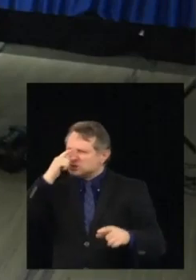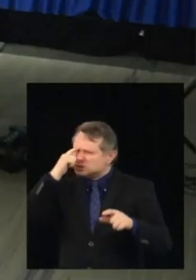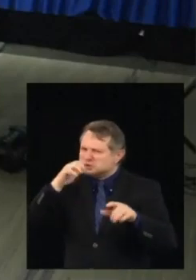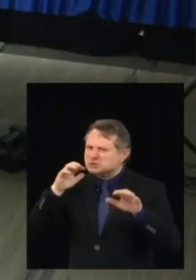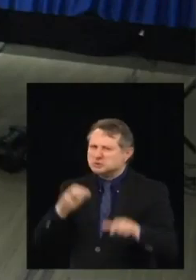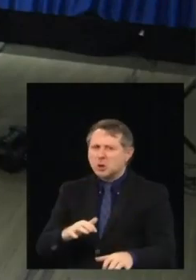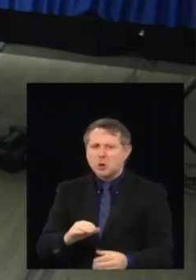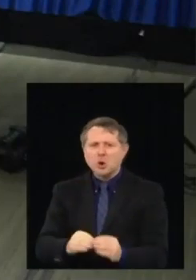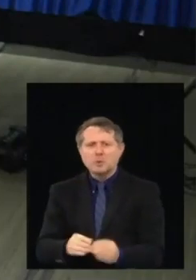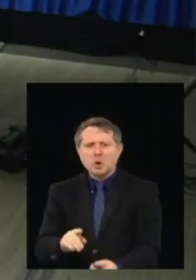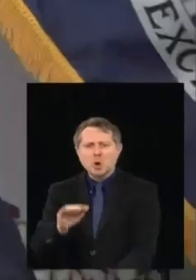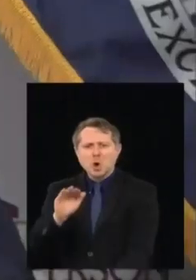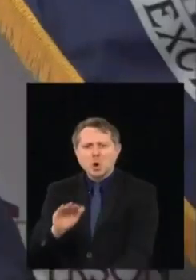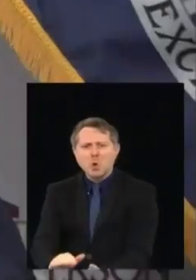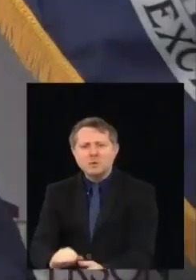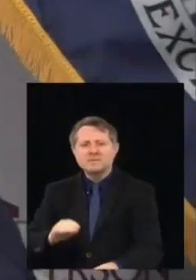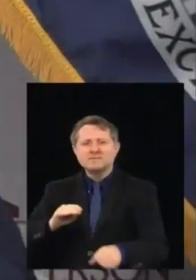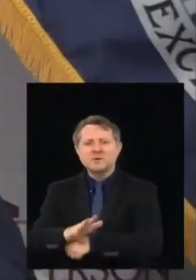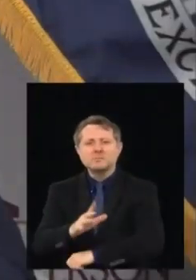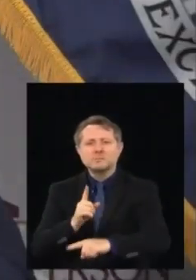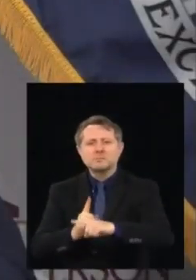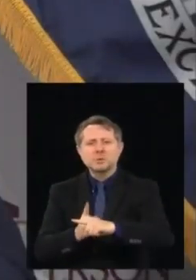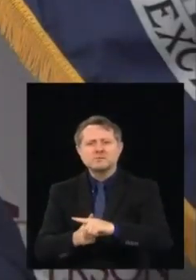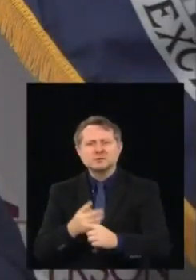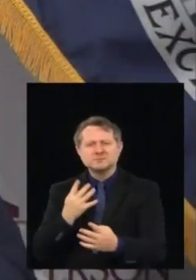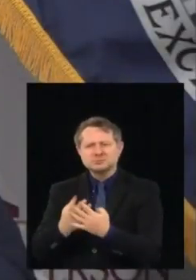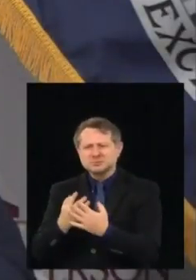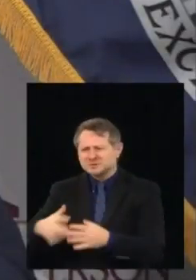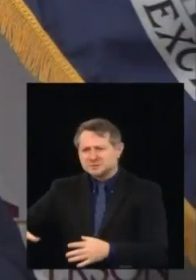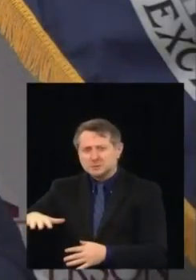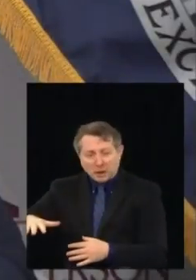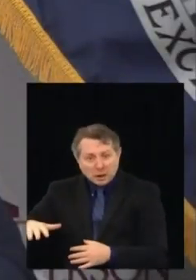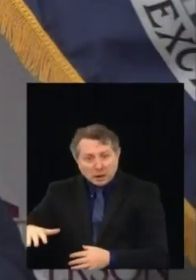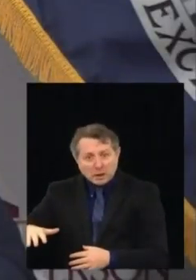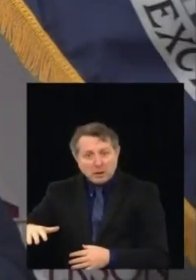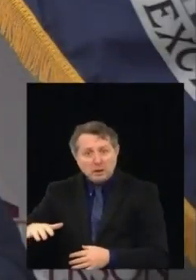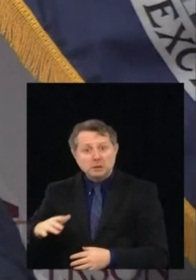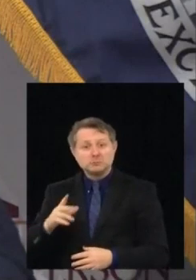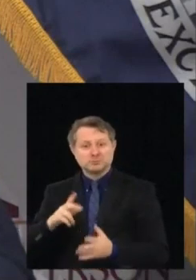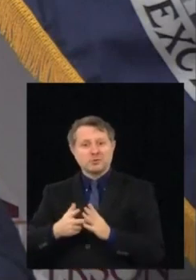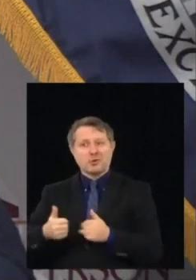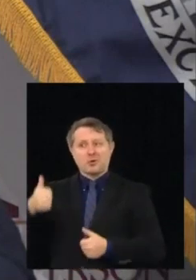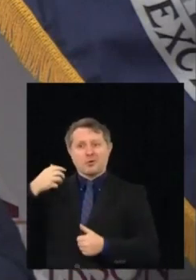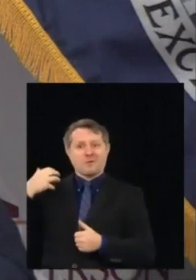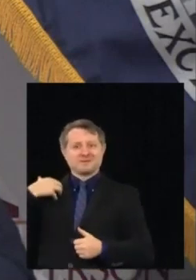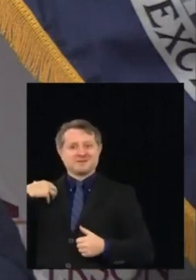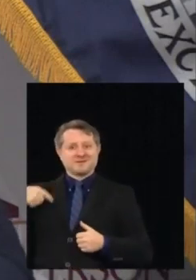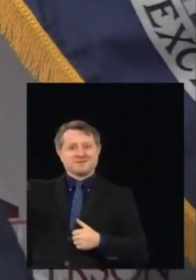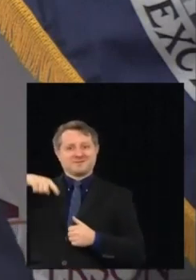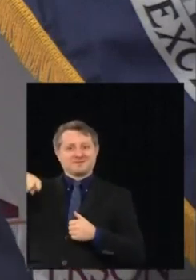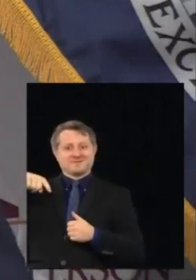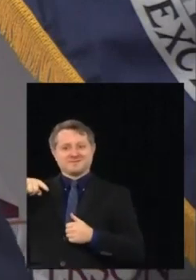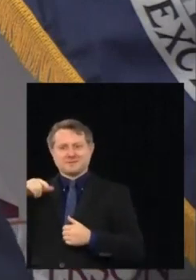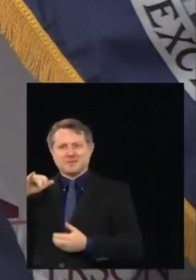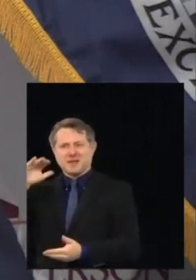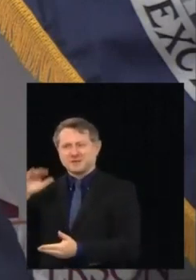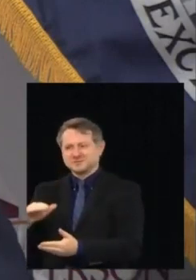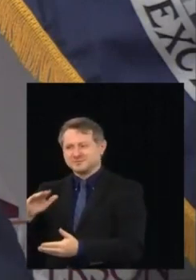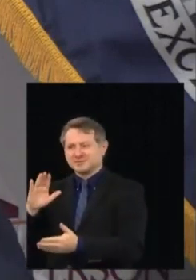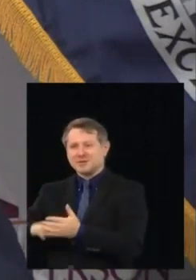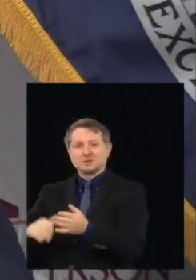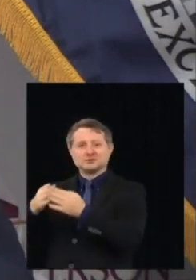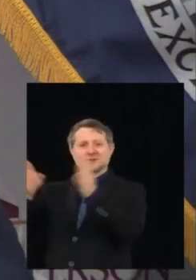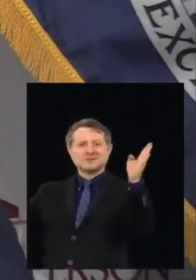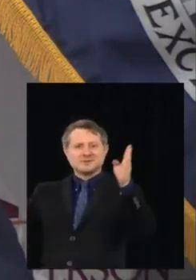correction officers. Less than the general population. And they're in the prisons, obviously, all day. And you can't